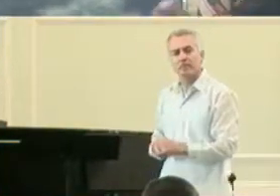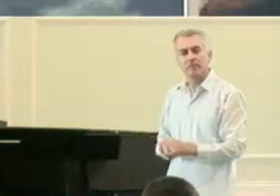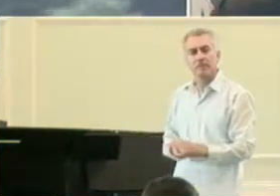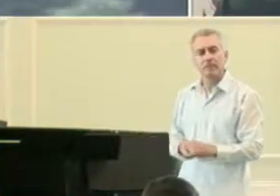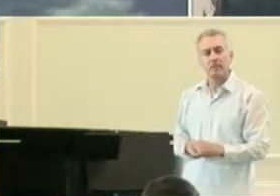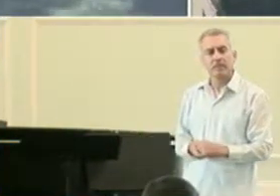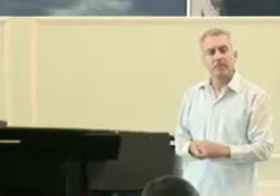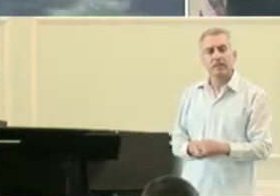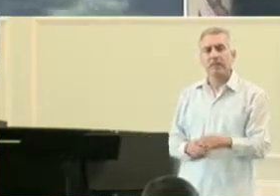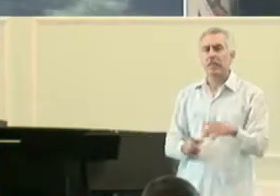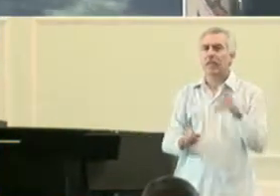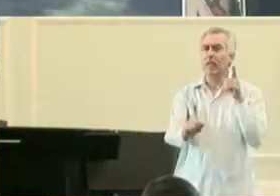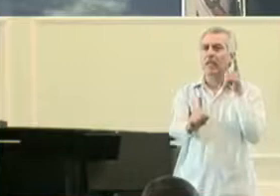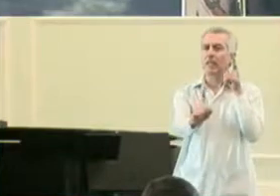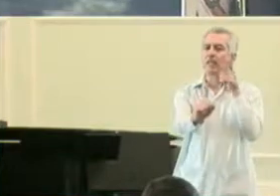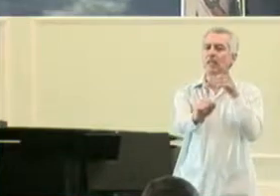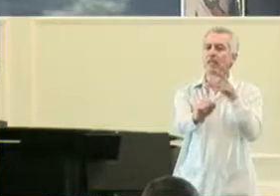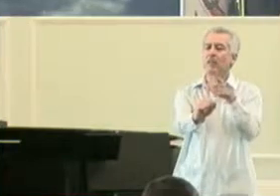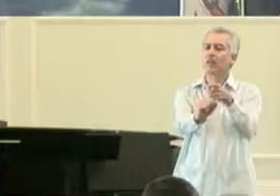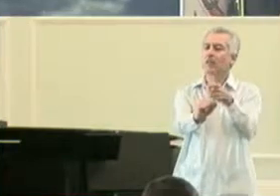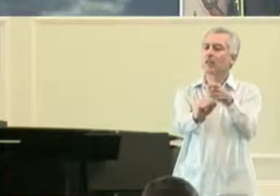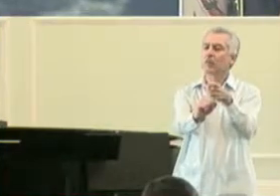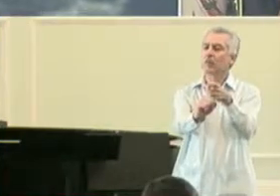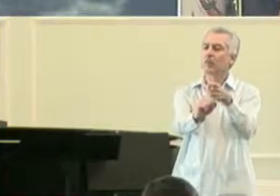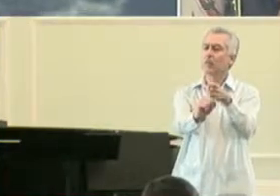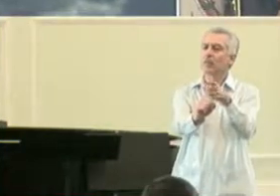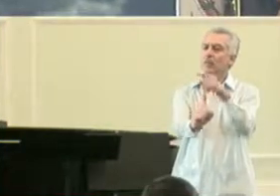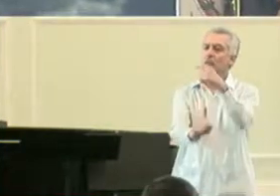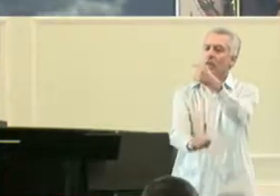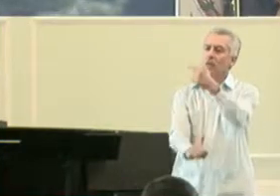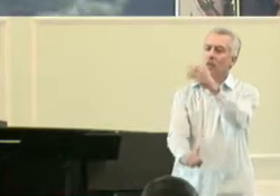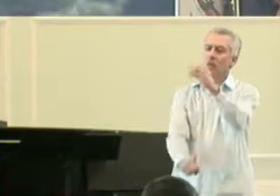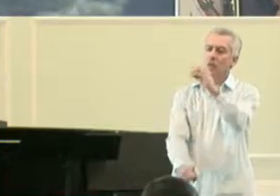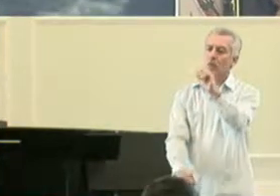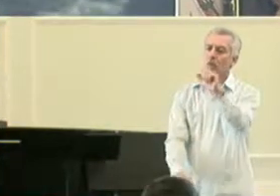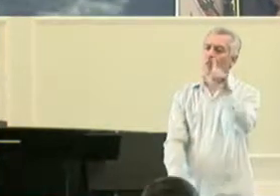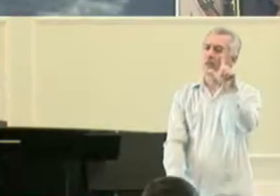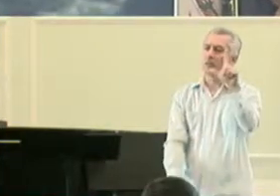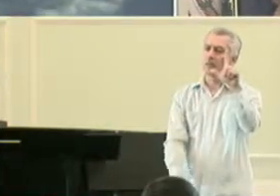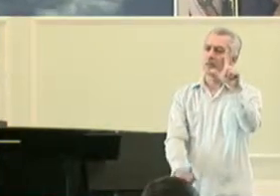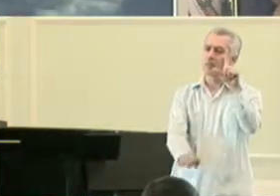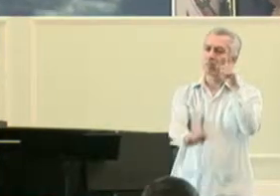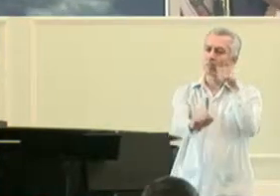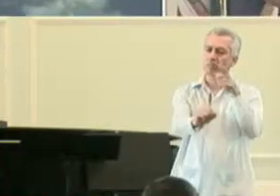Because that's the ultimate goal. Amen?